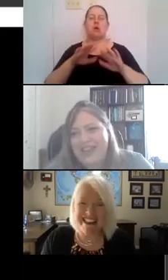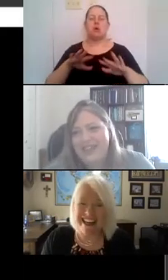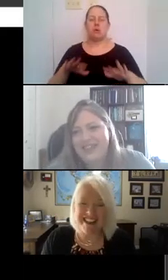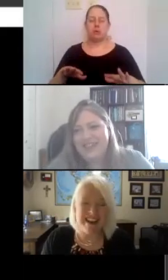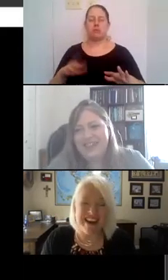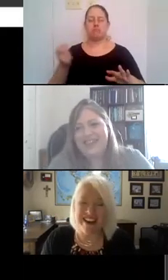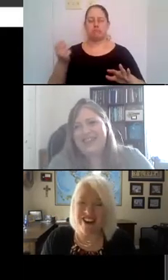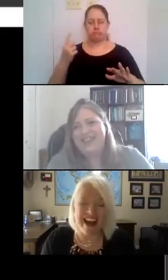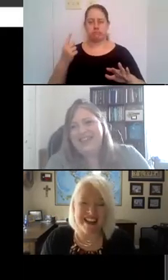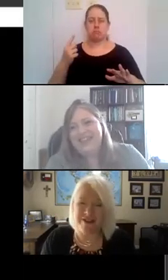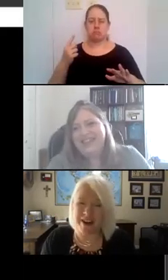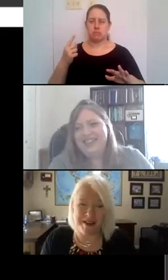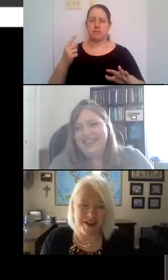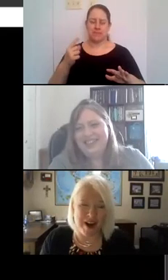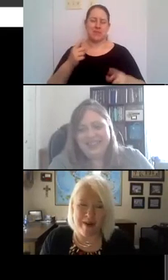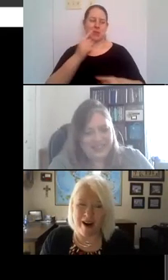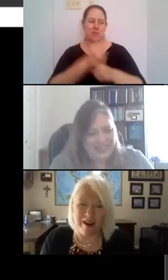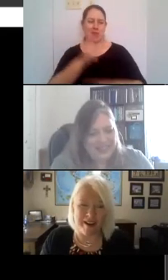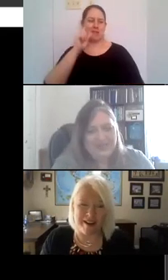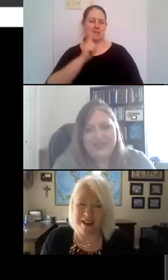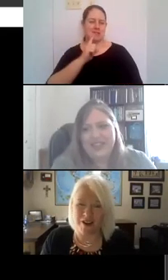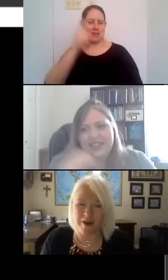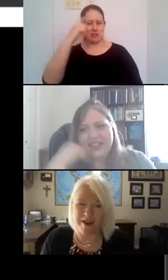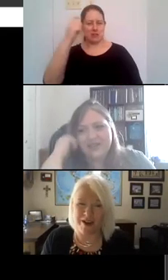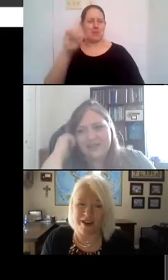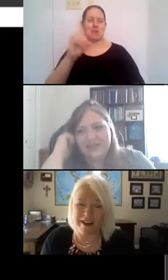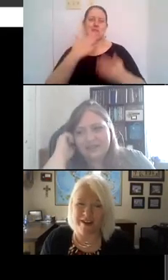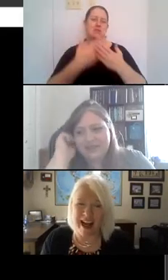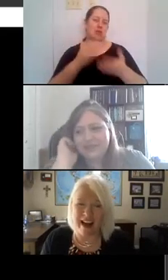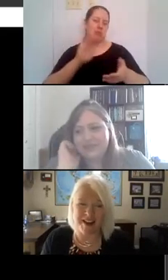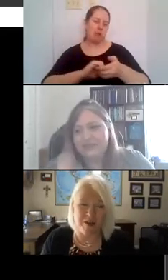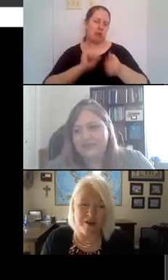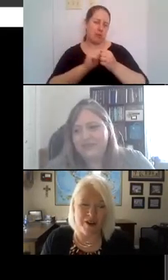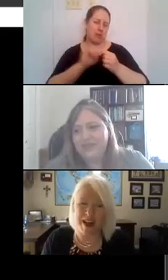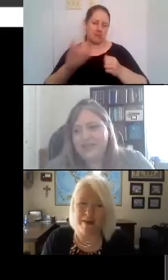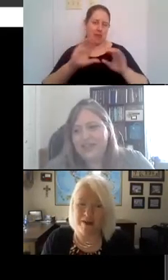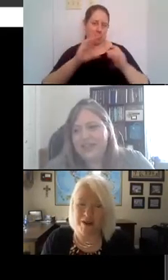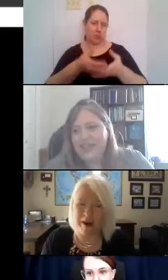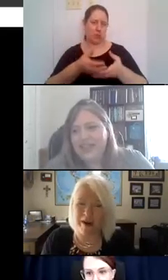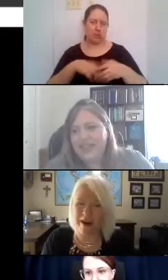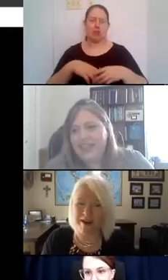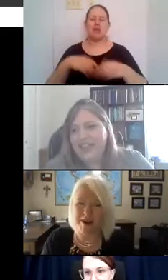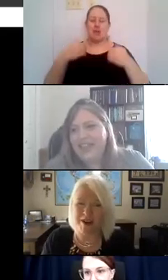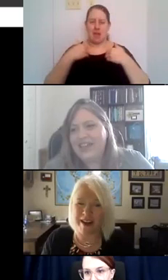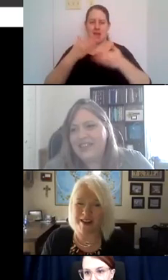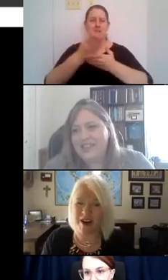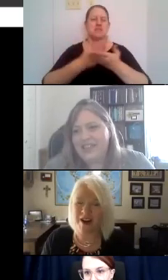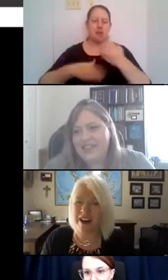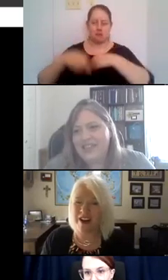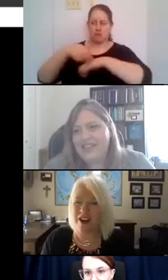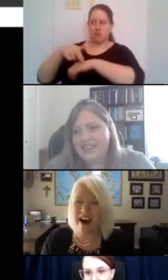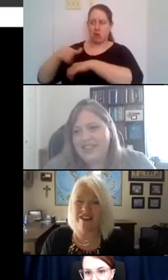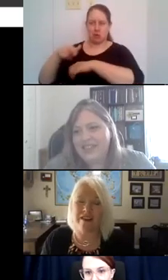making it. I love it. You're right. And Deaf Dreams is a great partner of this group too. They're definitely having some referrals come in through the program too. And